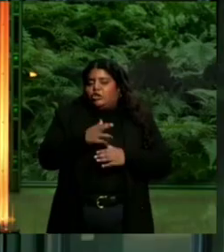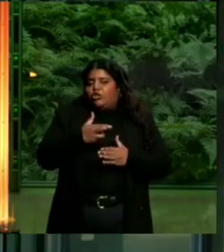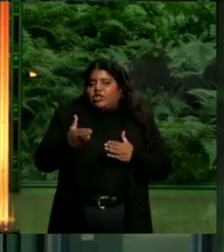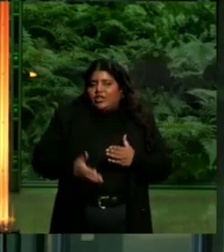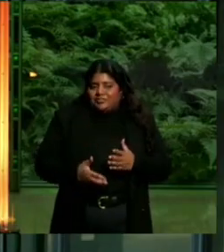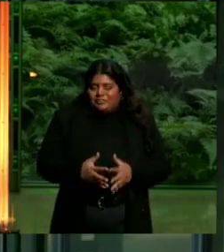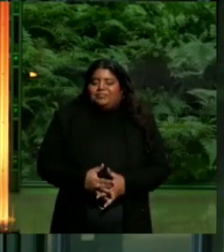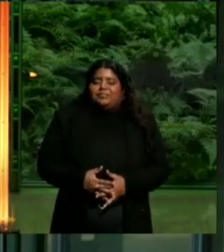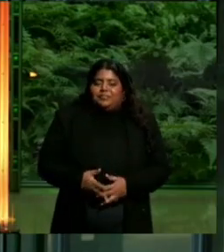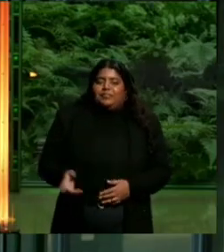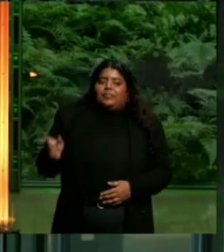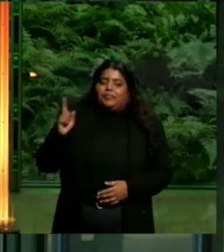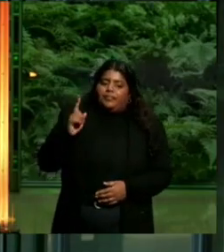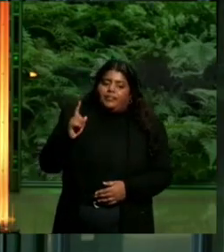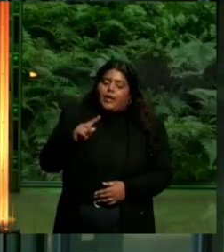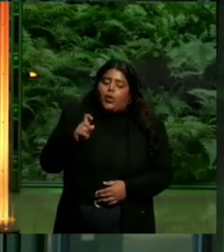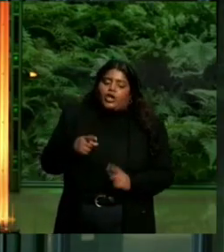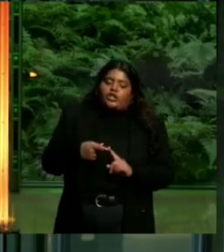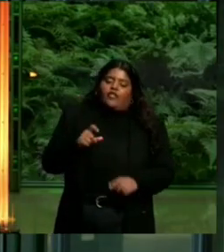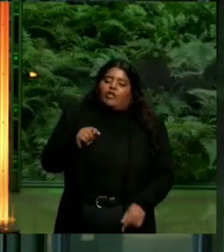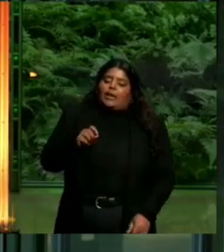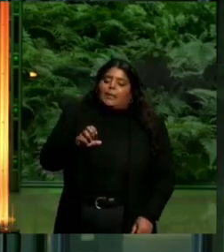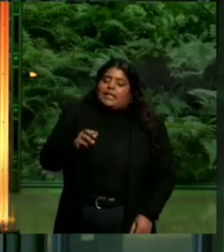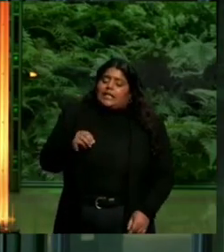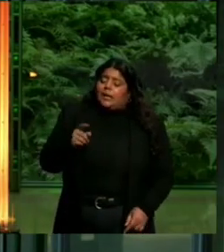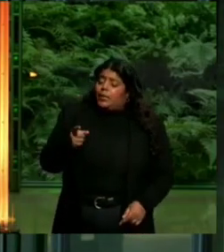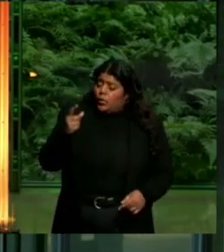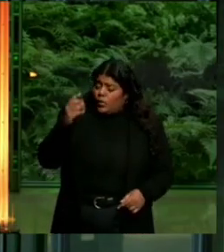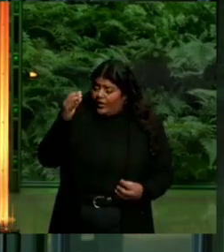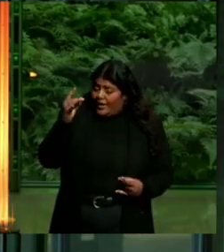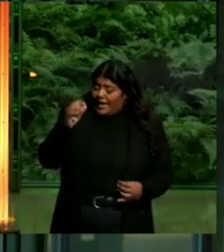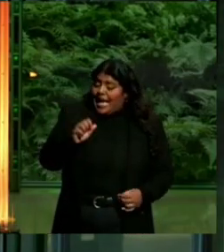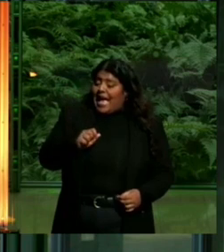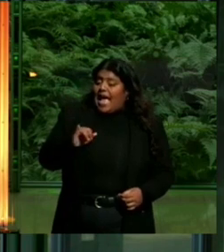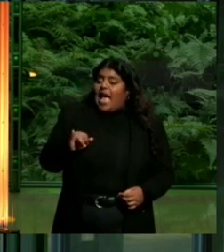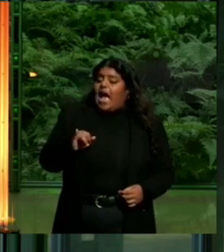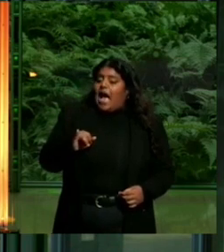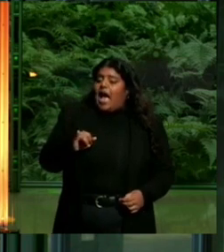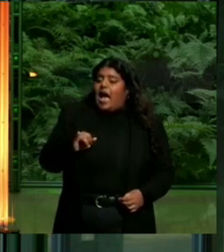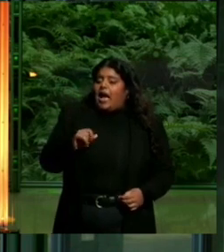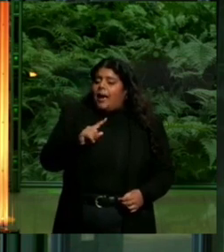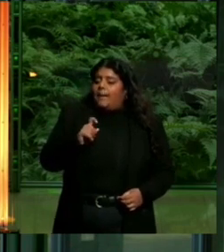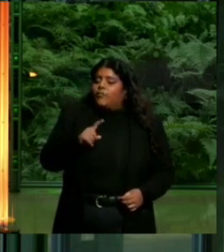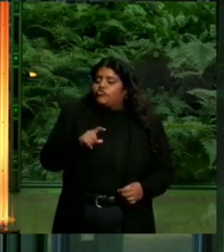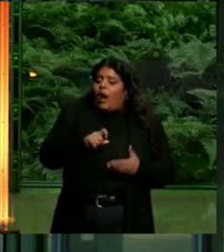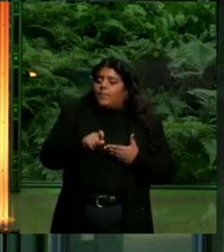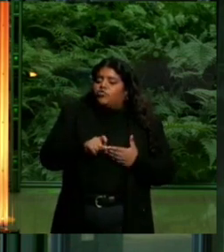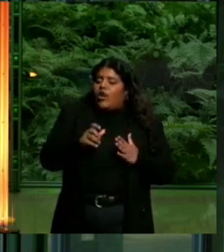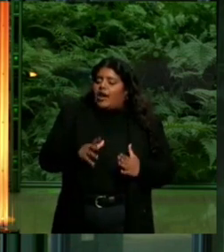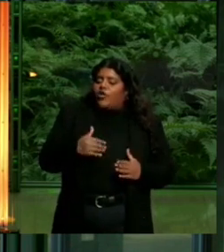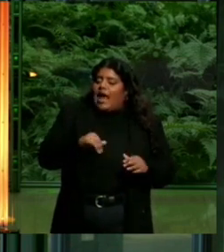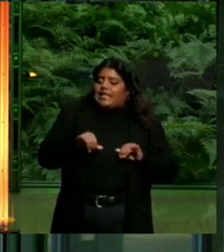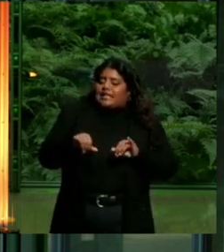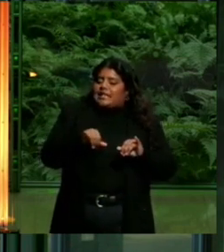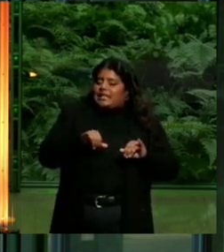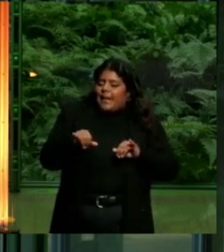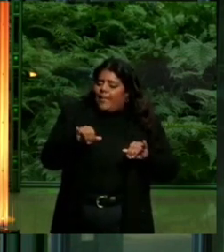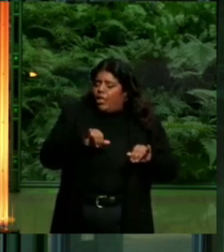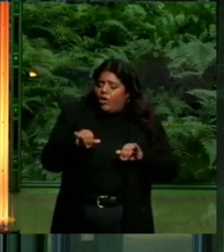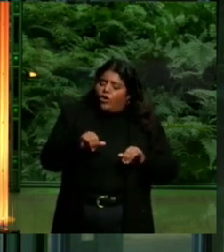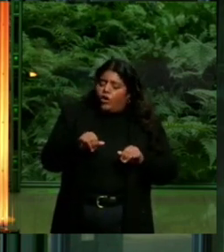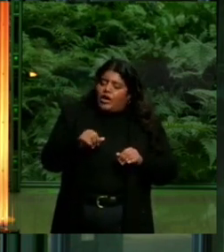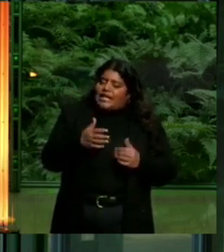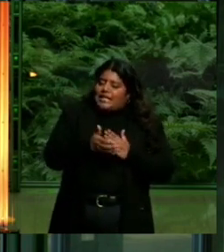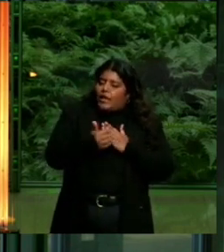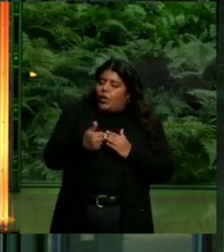Sure. A question from Tim. Do you think AI prompt writer and similar skills will be a mandatory qualification